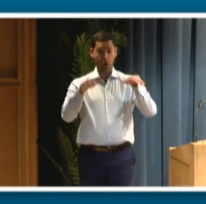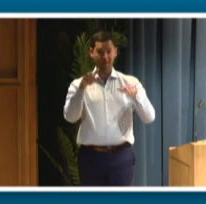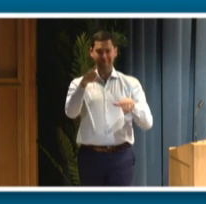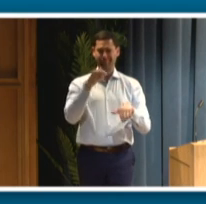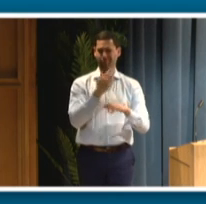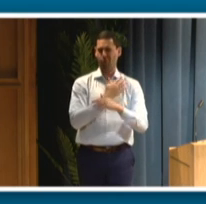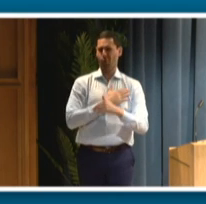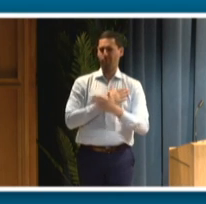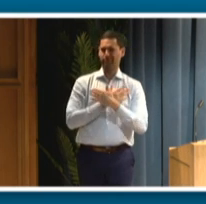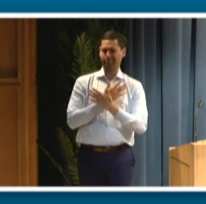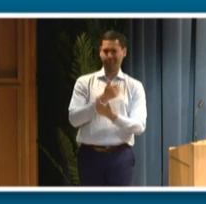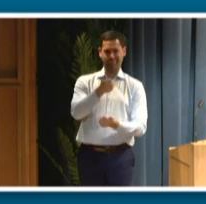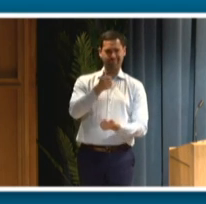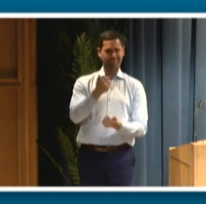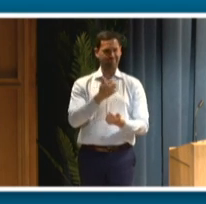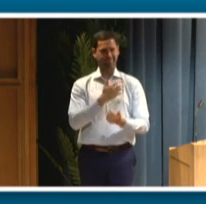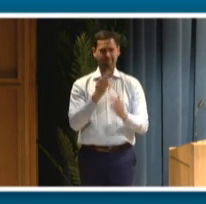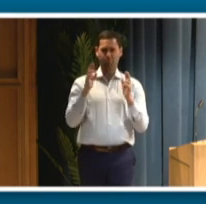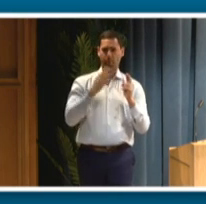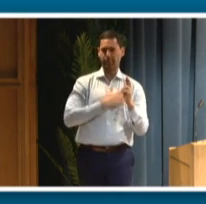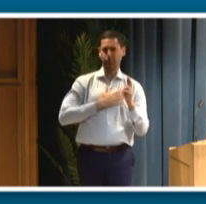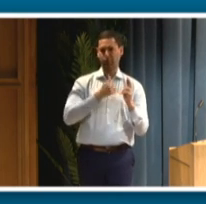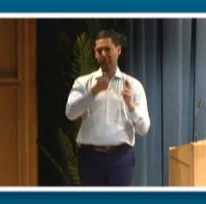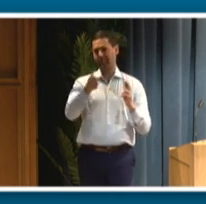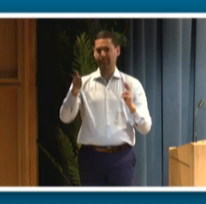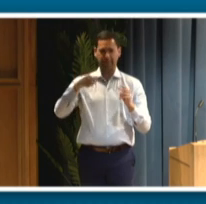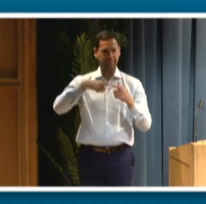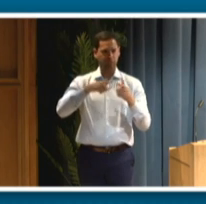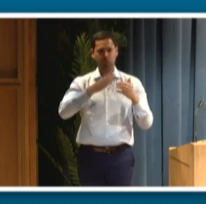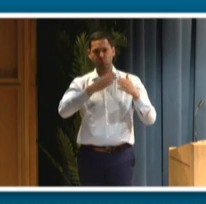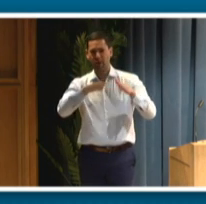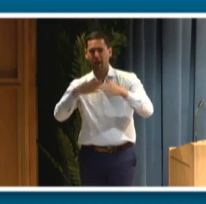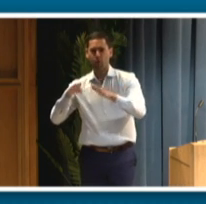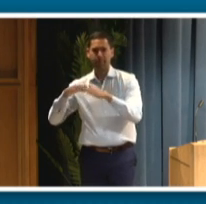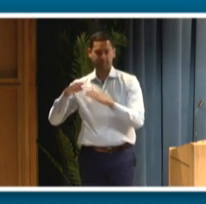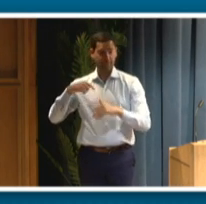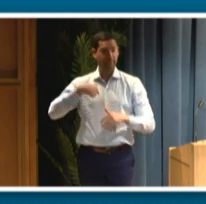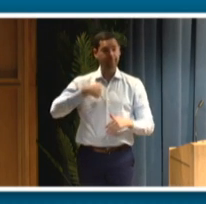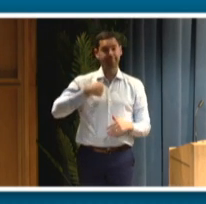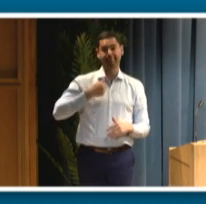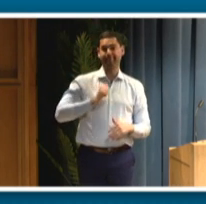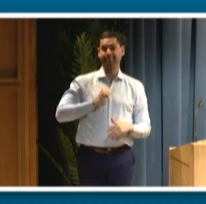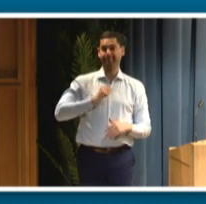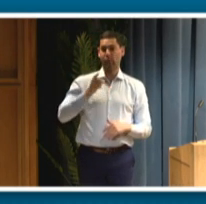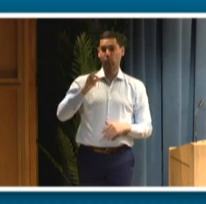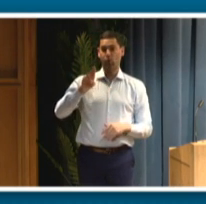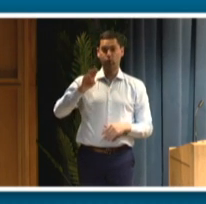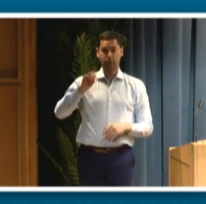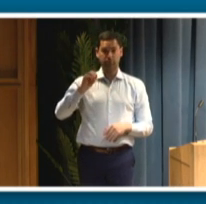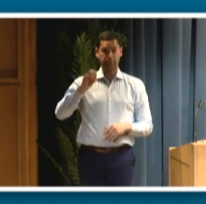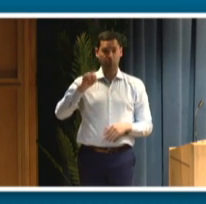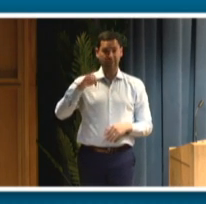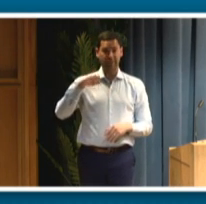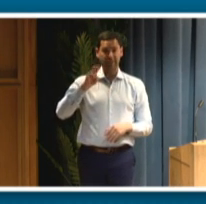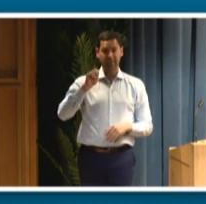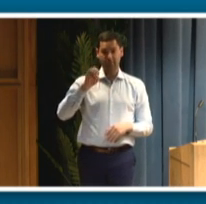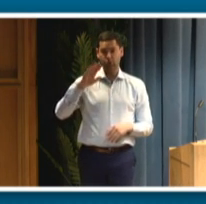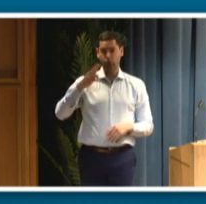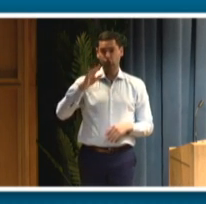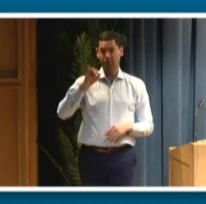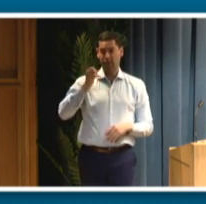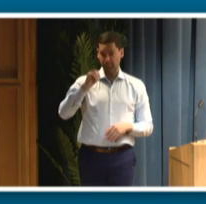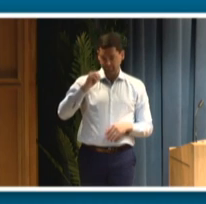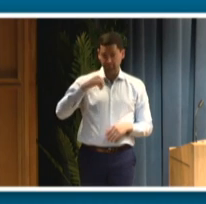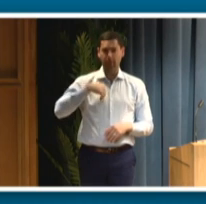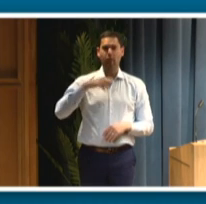enjoyable experience at your breakout sessions. I'm Dr. Monique Chism. I'm the Undersecretary for Education here at the Smithsonian. I'd like